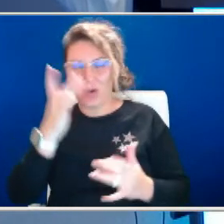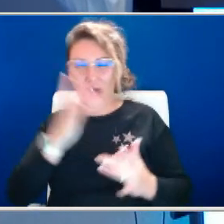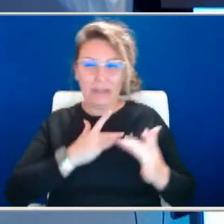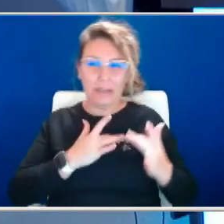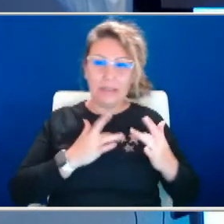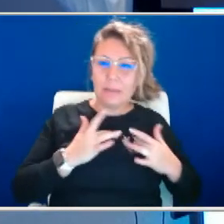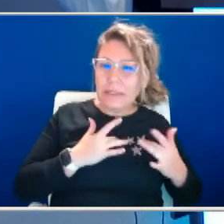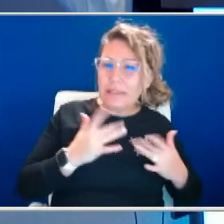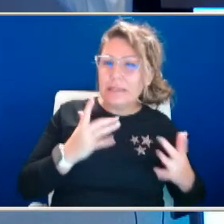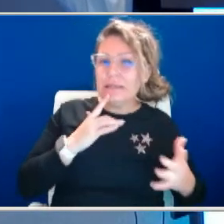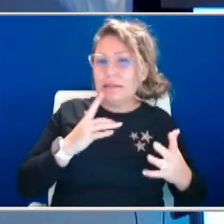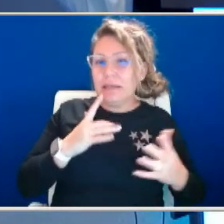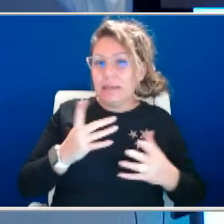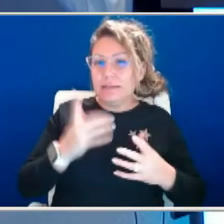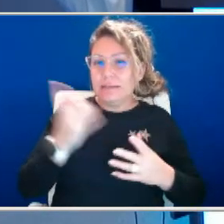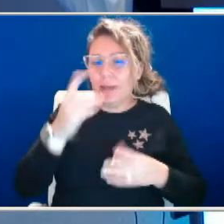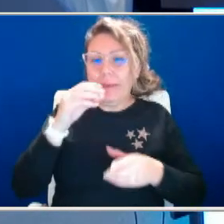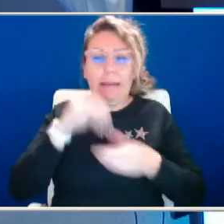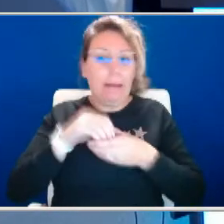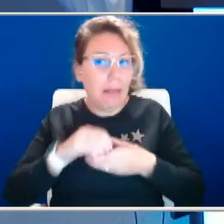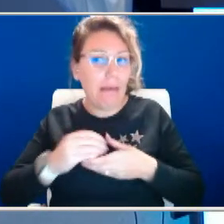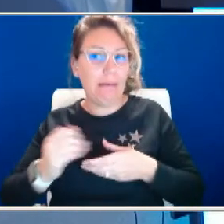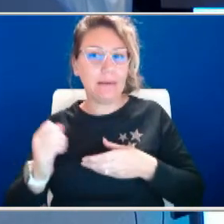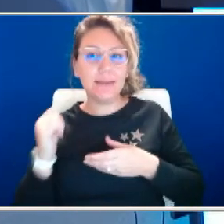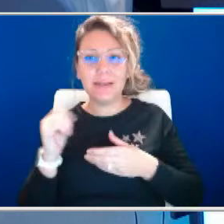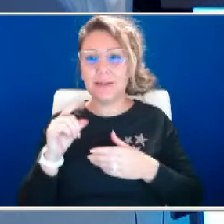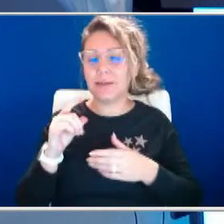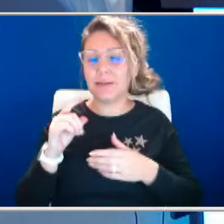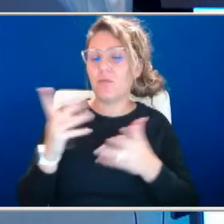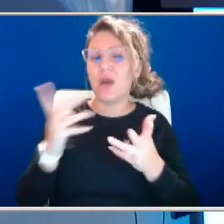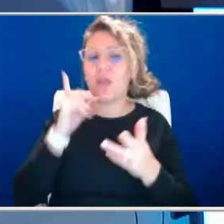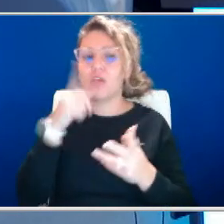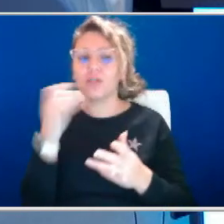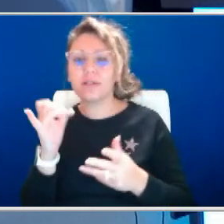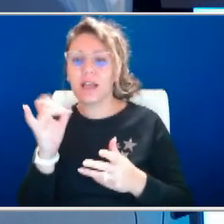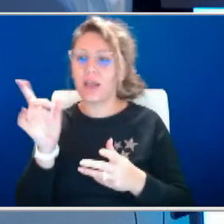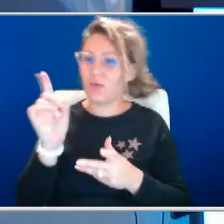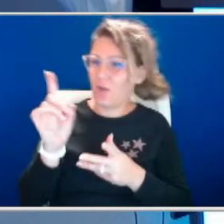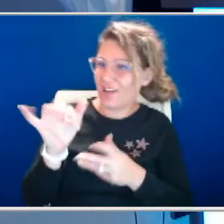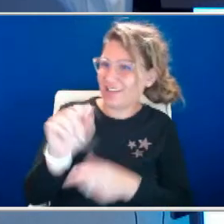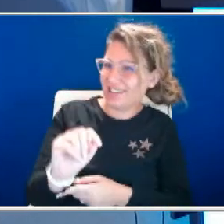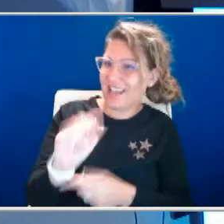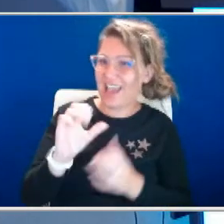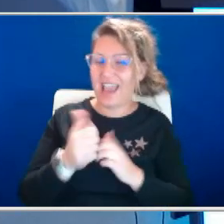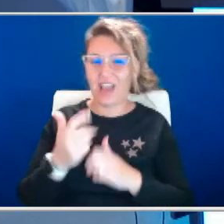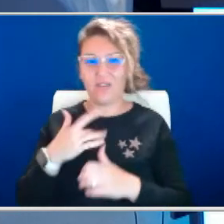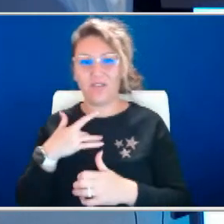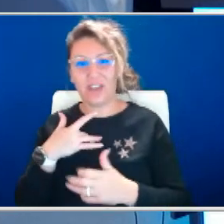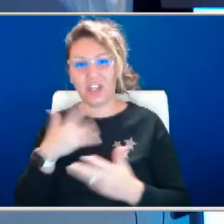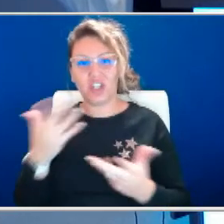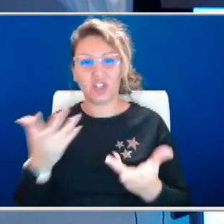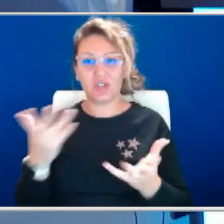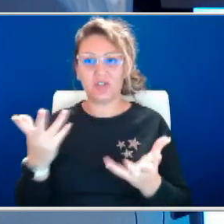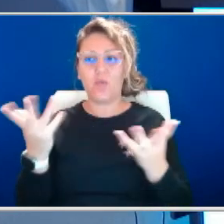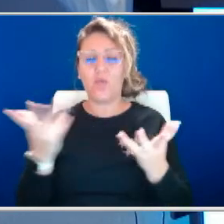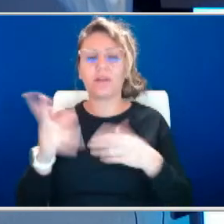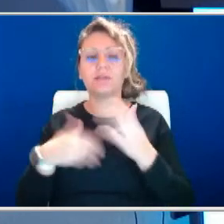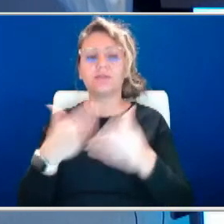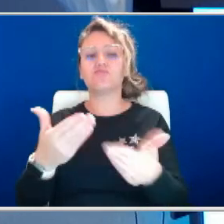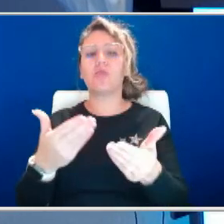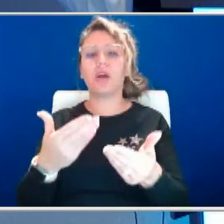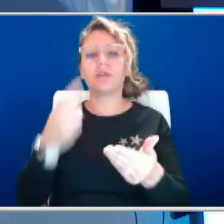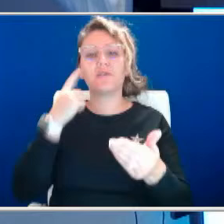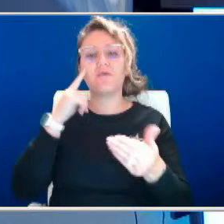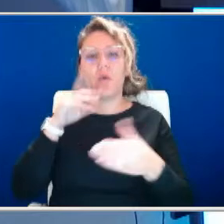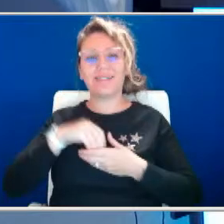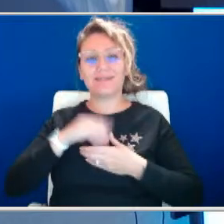just help kind of paint that picture of what it looks like, where it is, how it feels? What is the process of actually getting it inside your body?